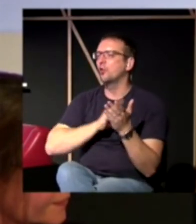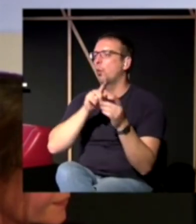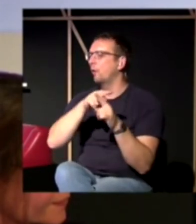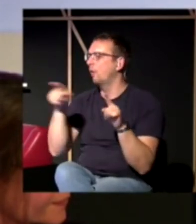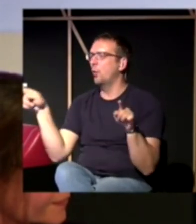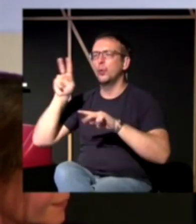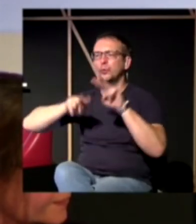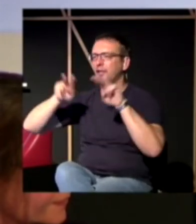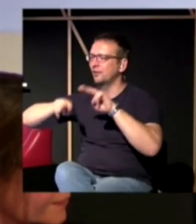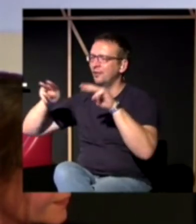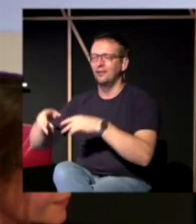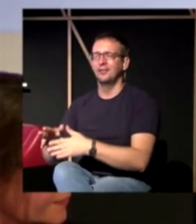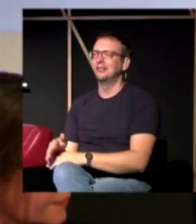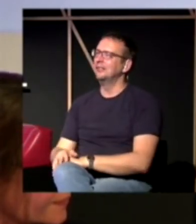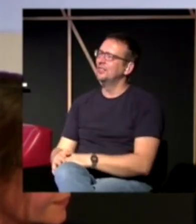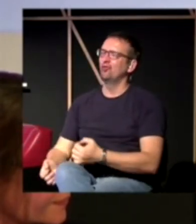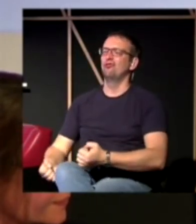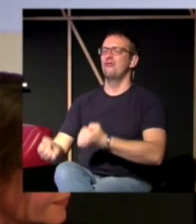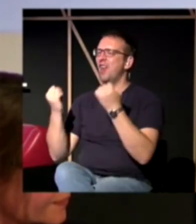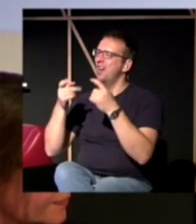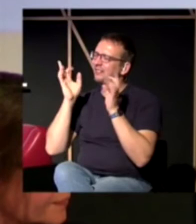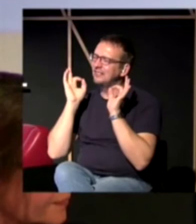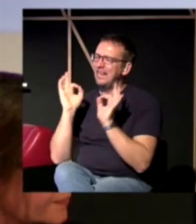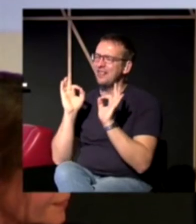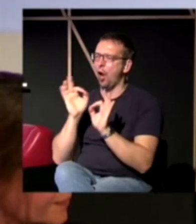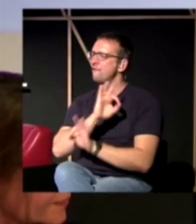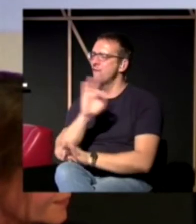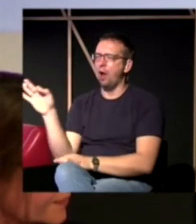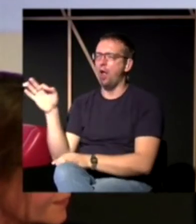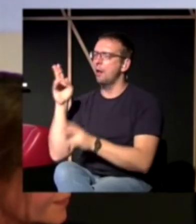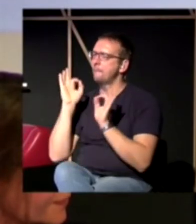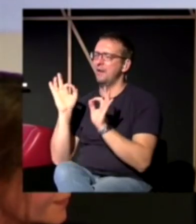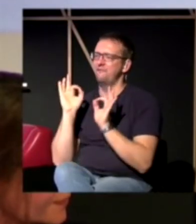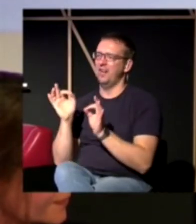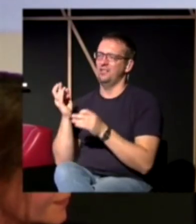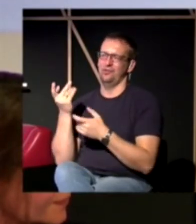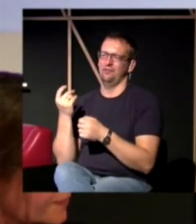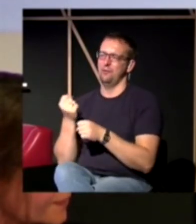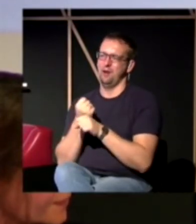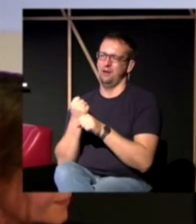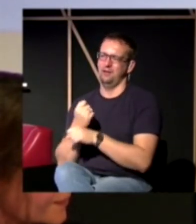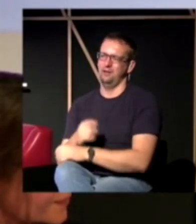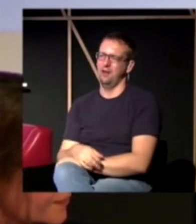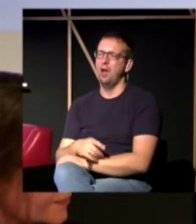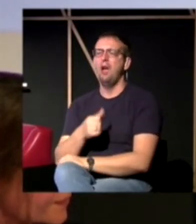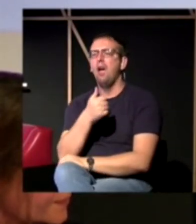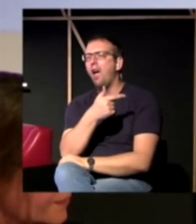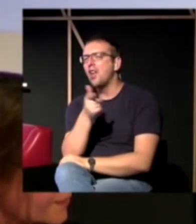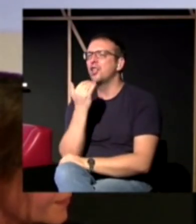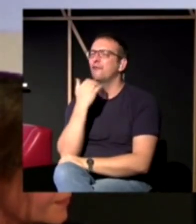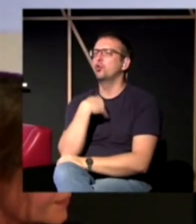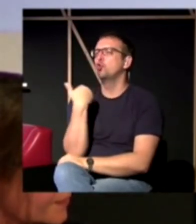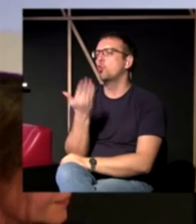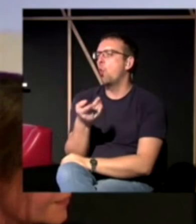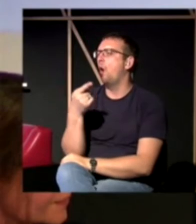don't want to hear the same thing. We were talking with Hannah just before. She wanted details, and some